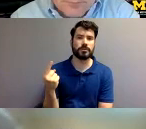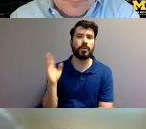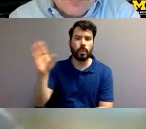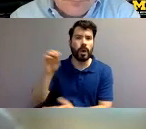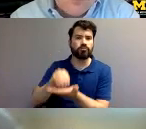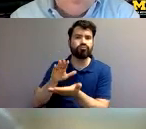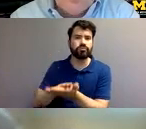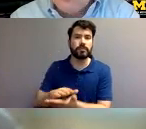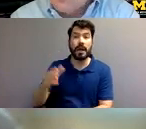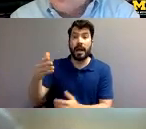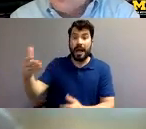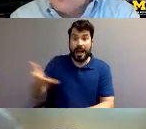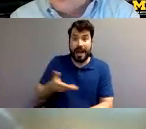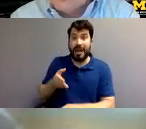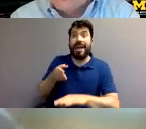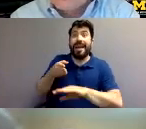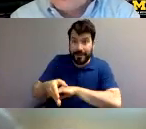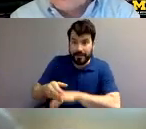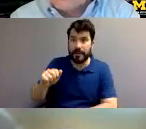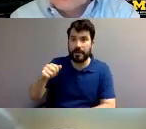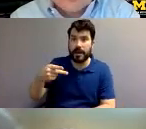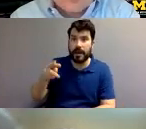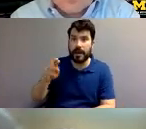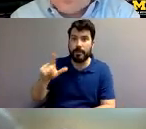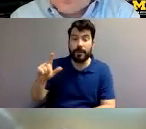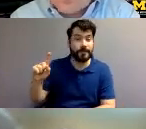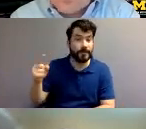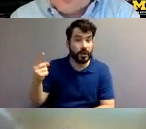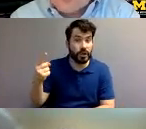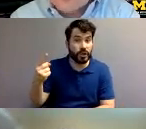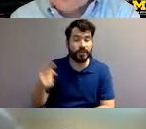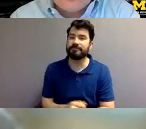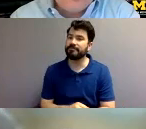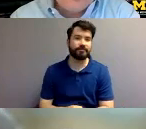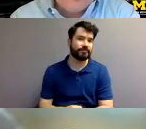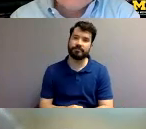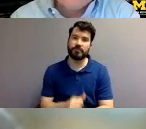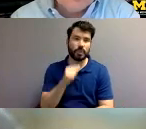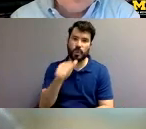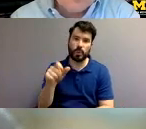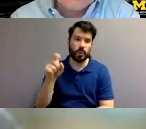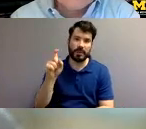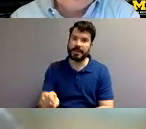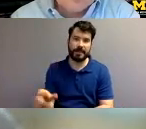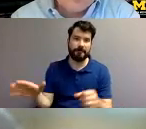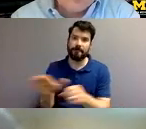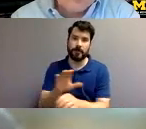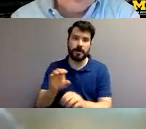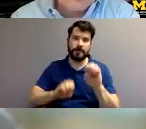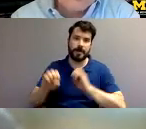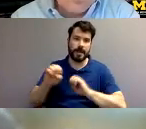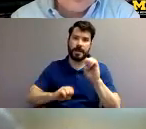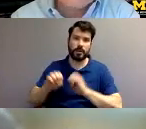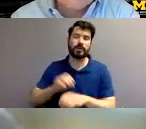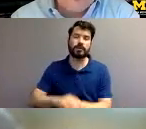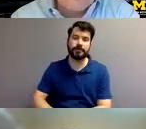hired after April the 1st, you will not need to complete our complete evaluation. You'll do the probationary